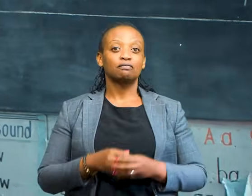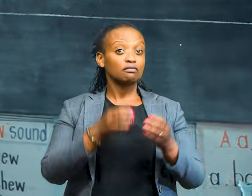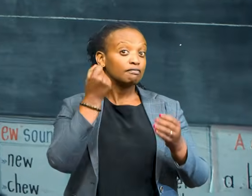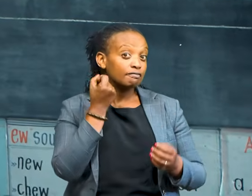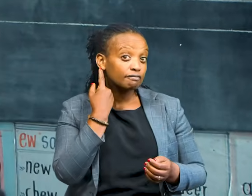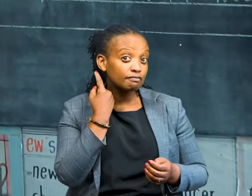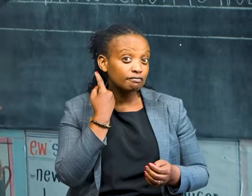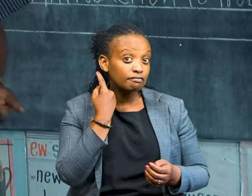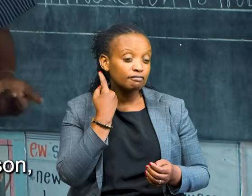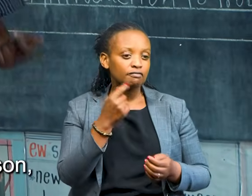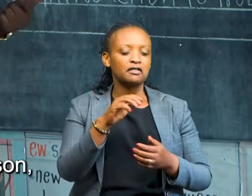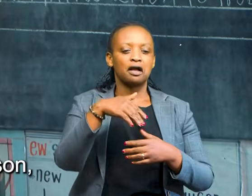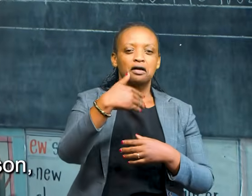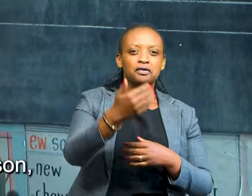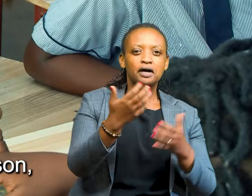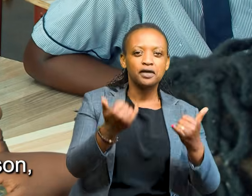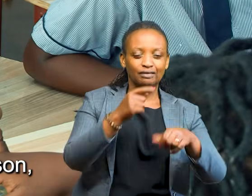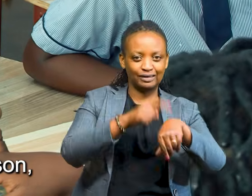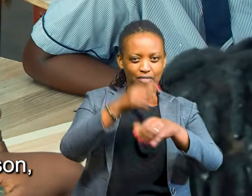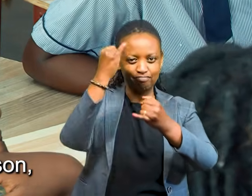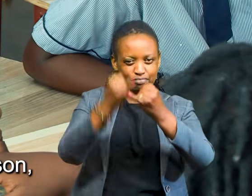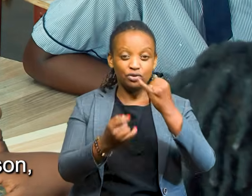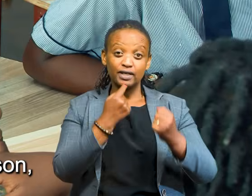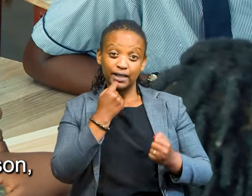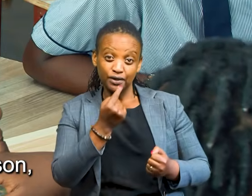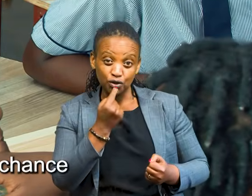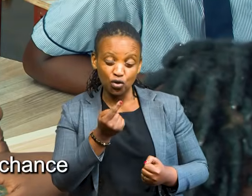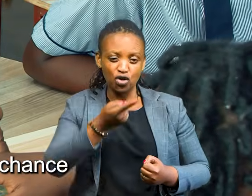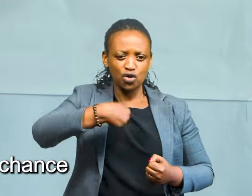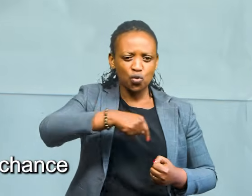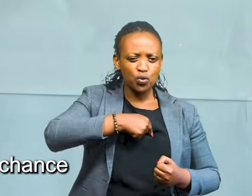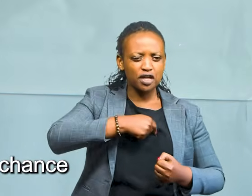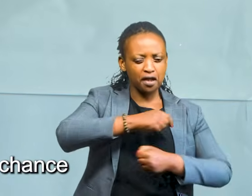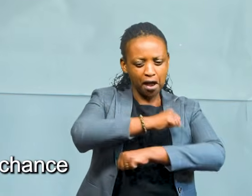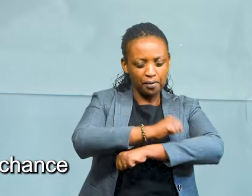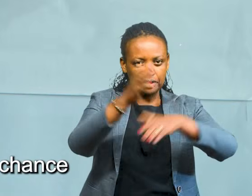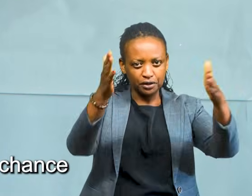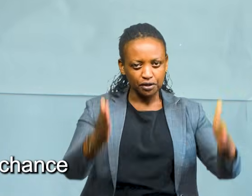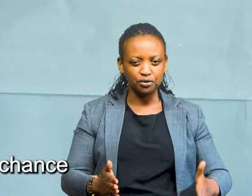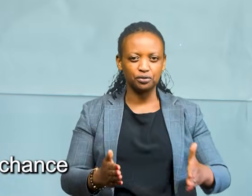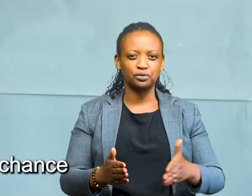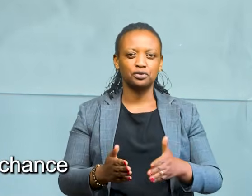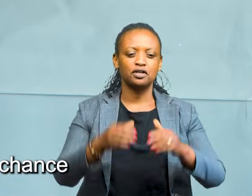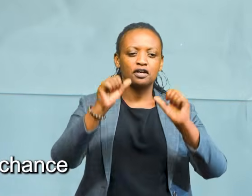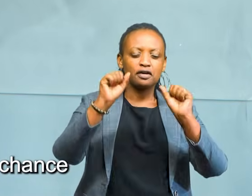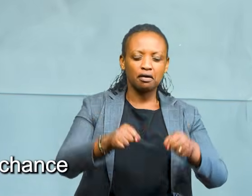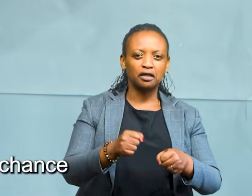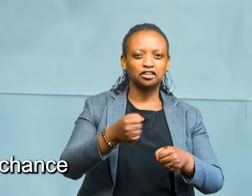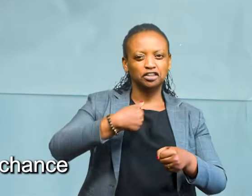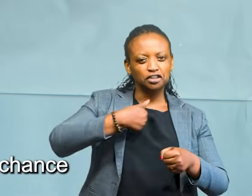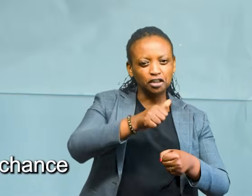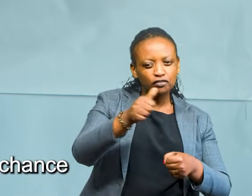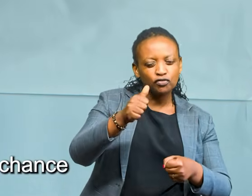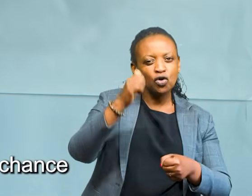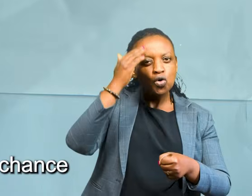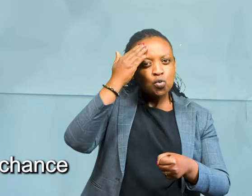probability. Are we together? And therefore, by the end of this lesson, we learners will be able